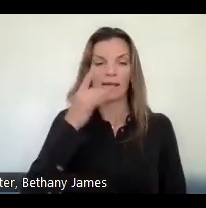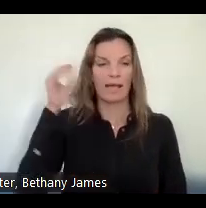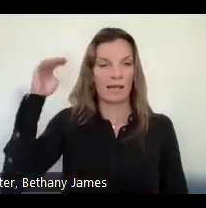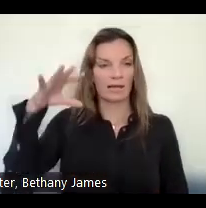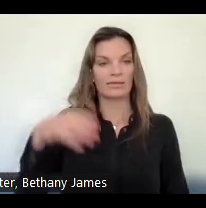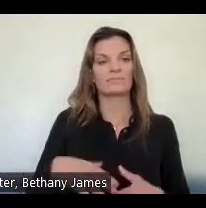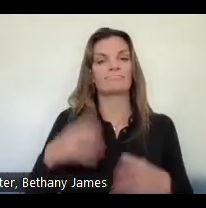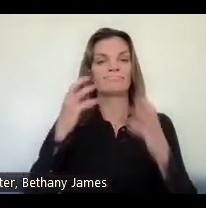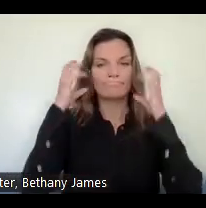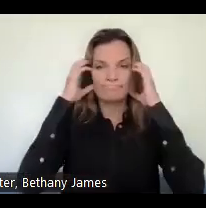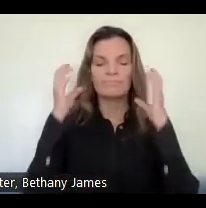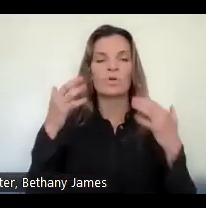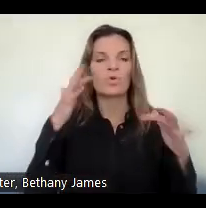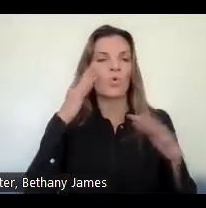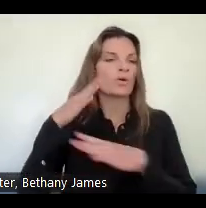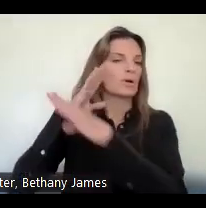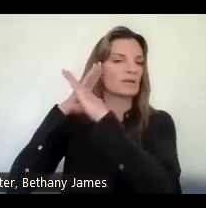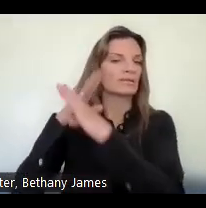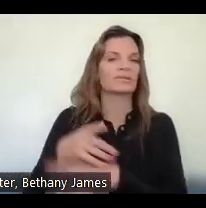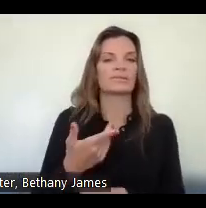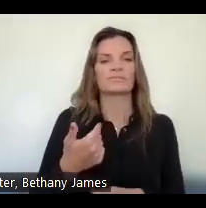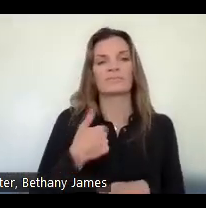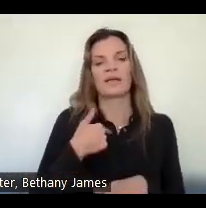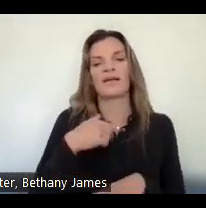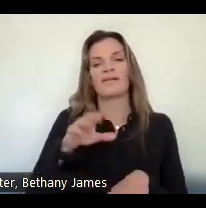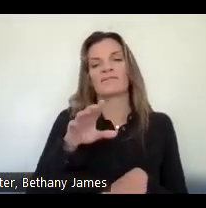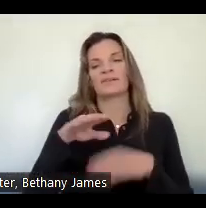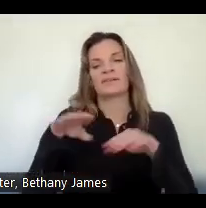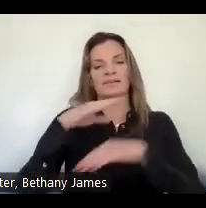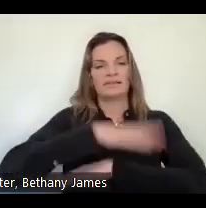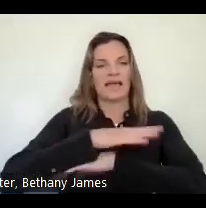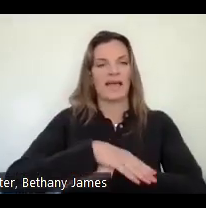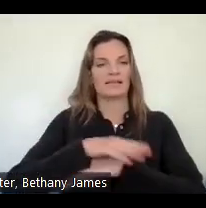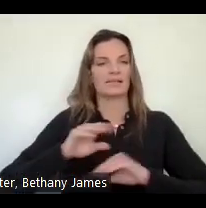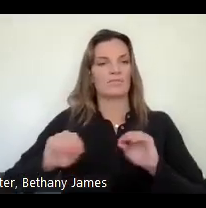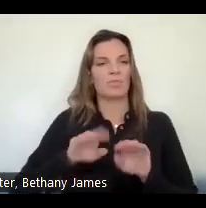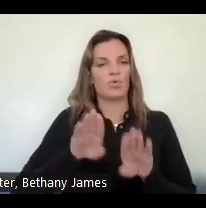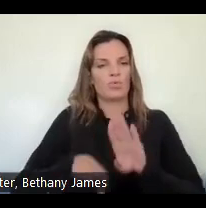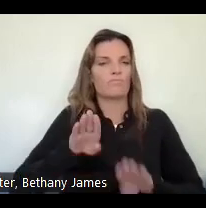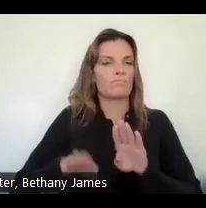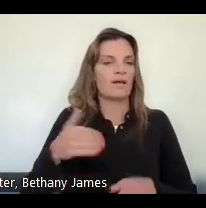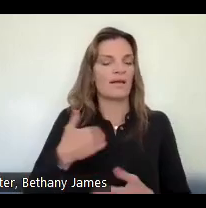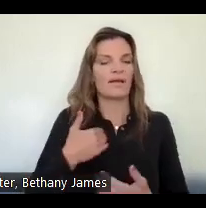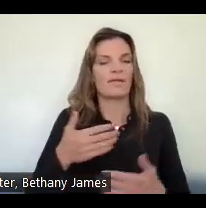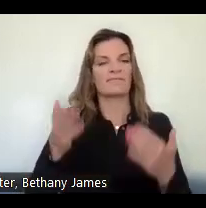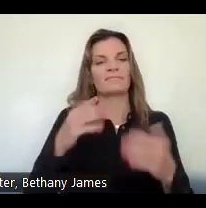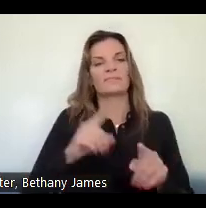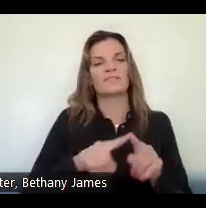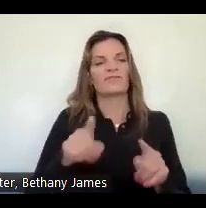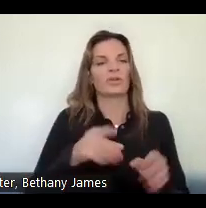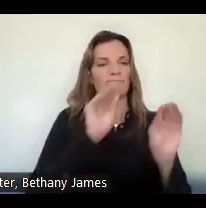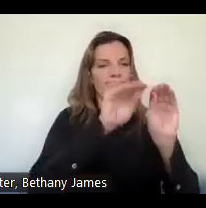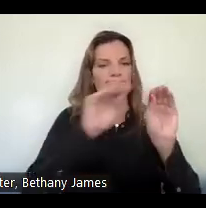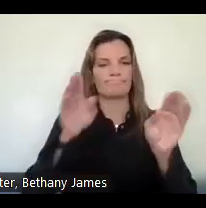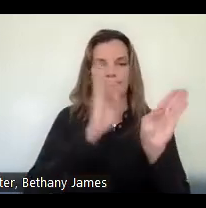canceling headphones, the desk exerciser, simple desk organizers and supplies, a white noise